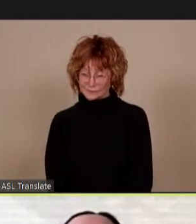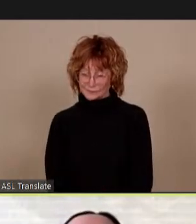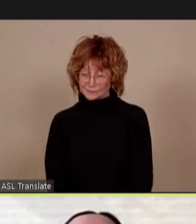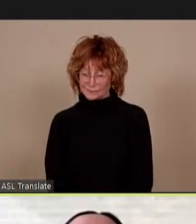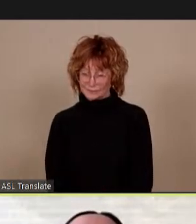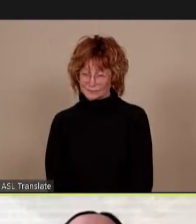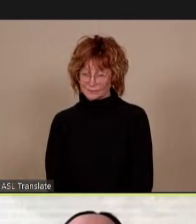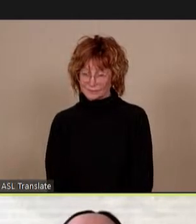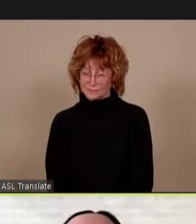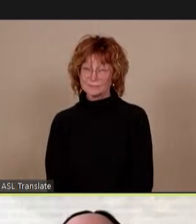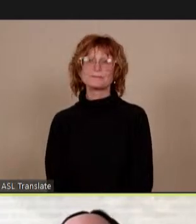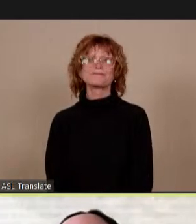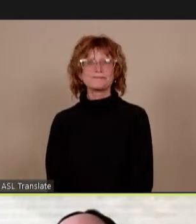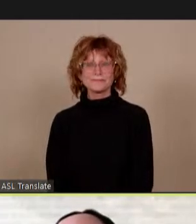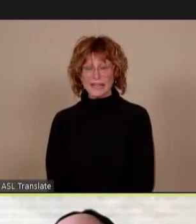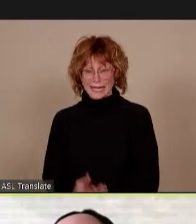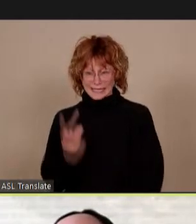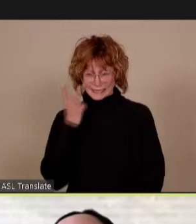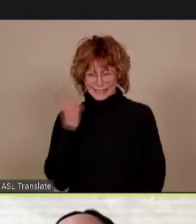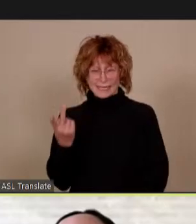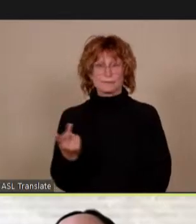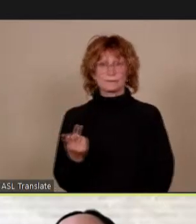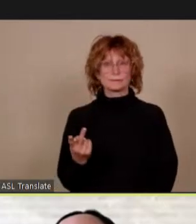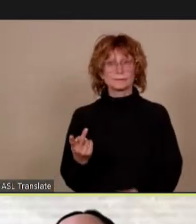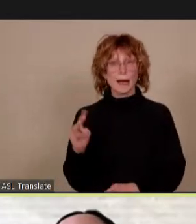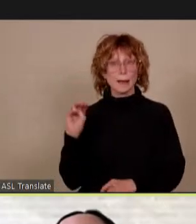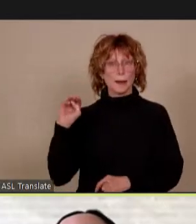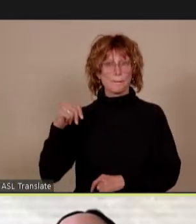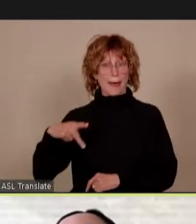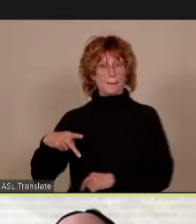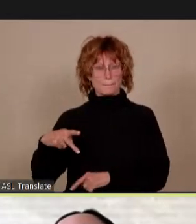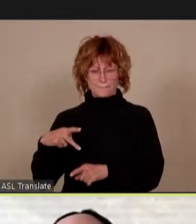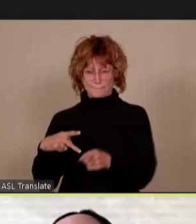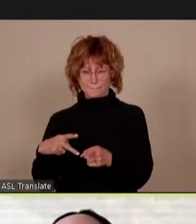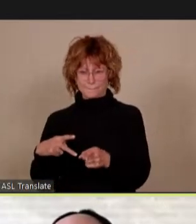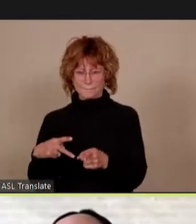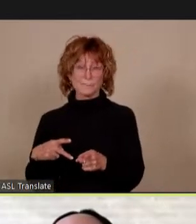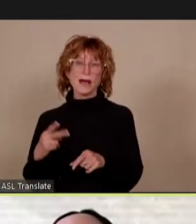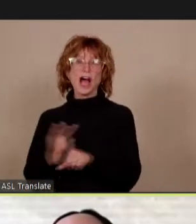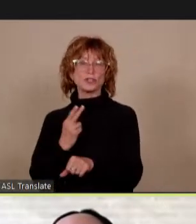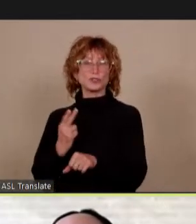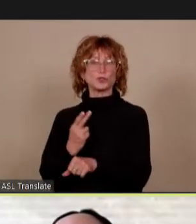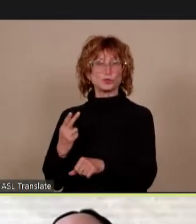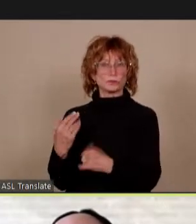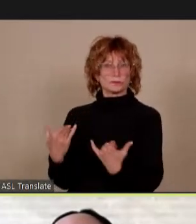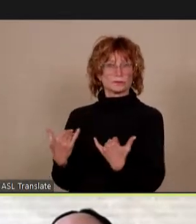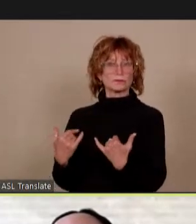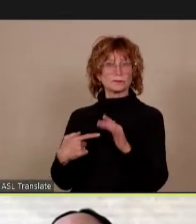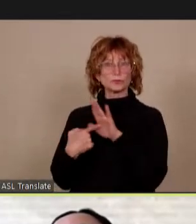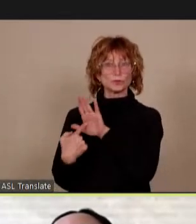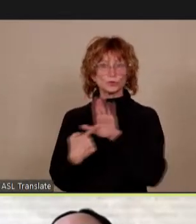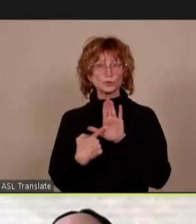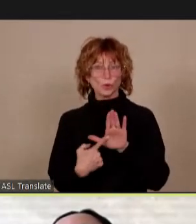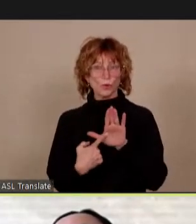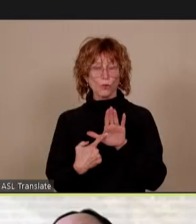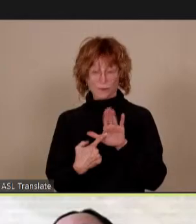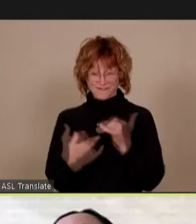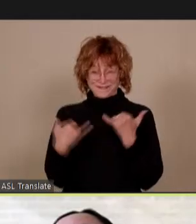Okay, and so over here, I have a Google Map feature, and I will be using this to show you the